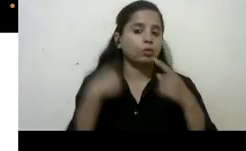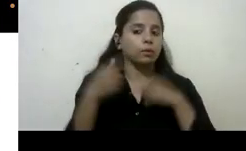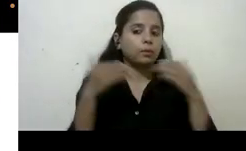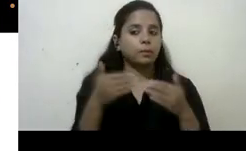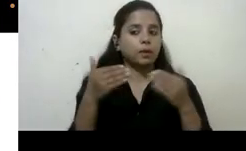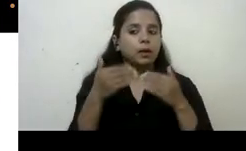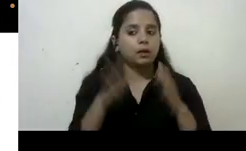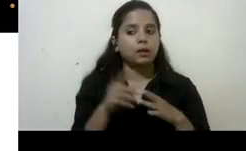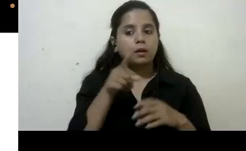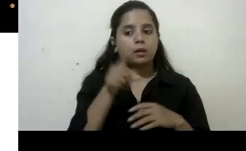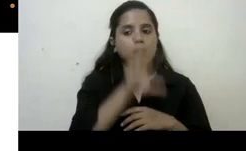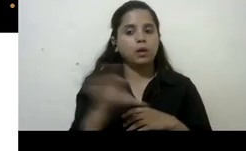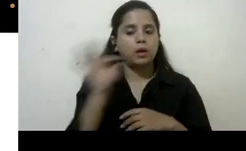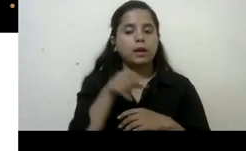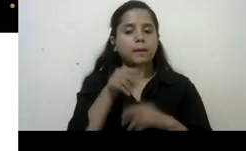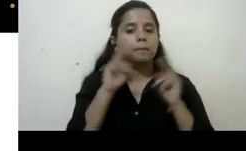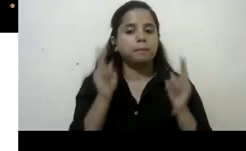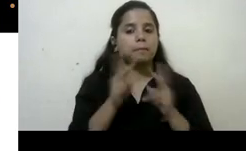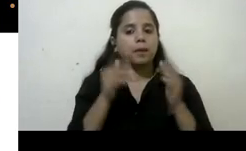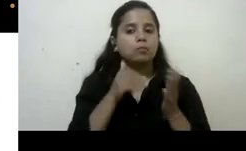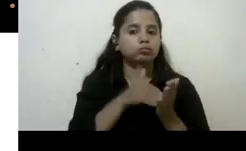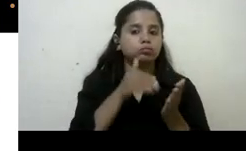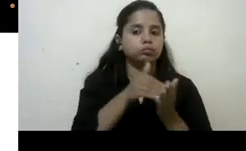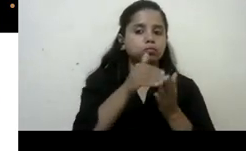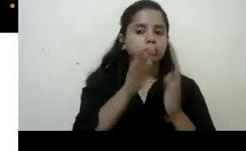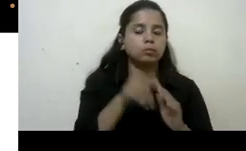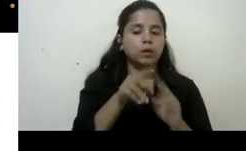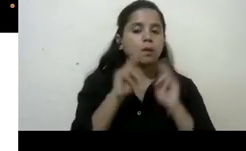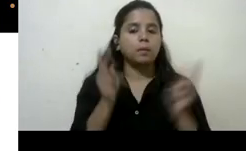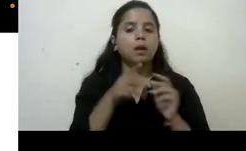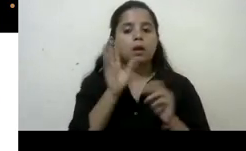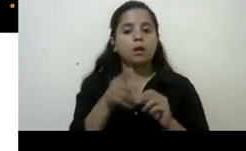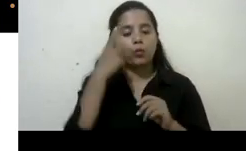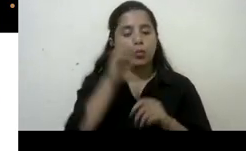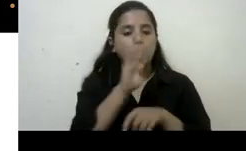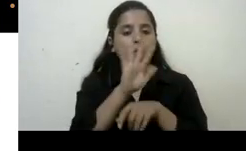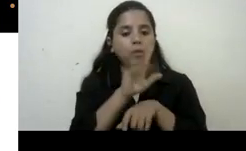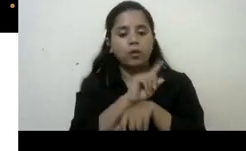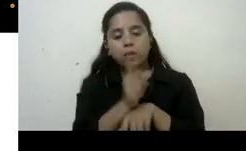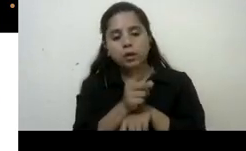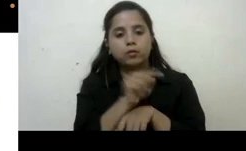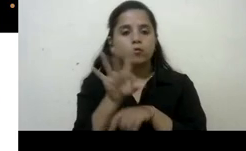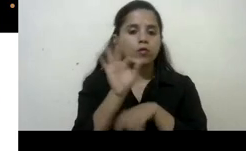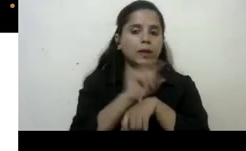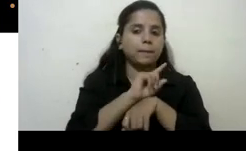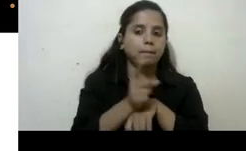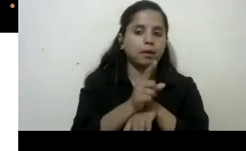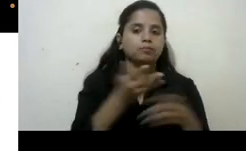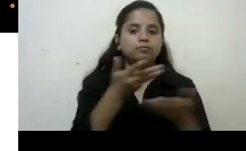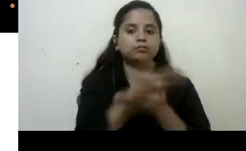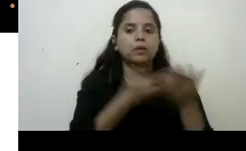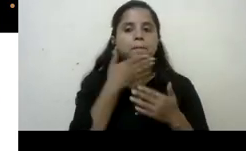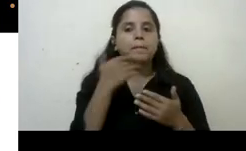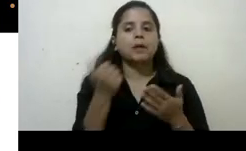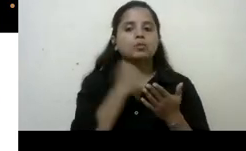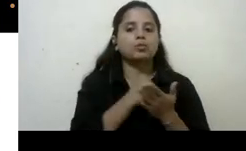in weekly meetings, and the meetings used to last for 45 to 50 minutes, and they used to share their best practices